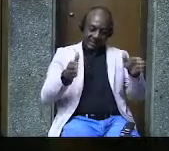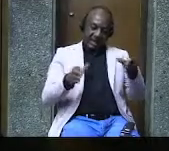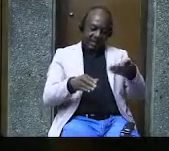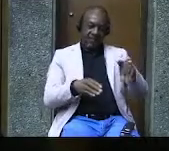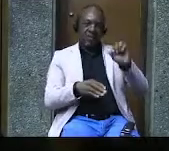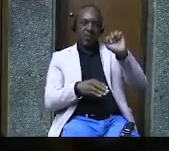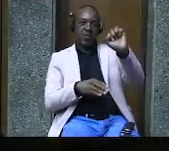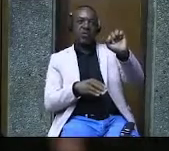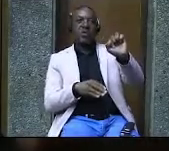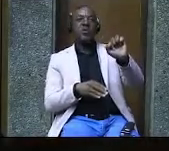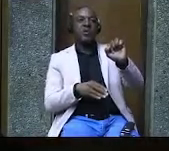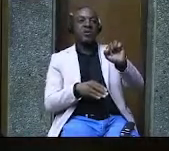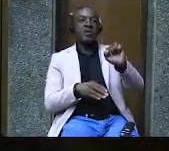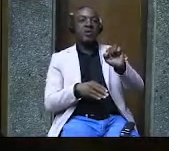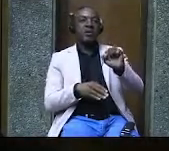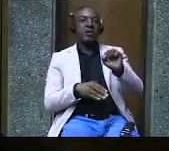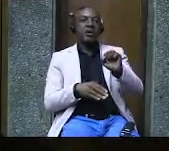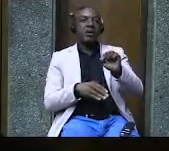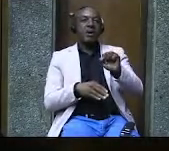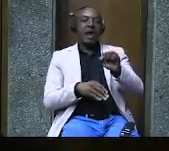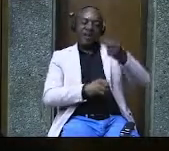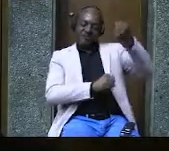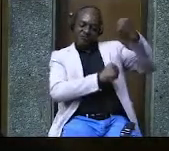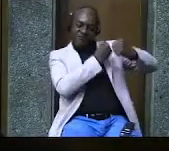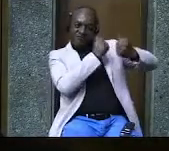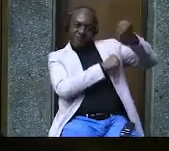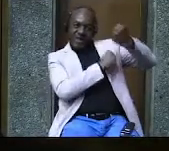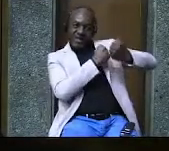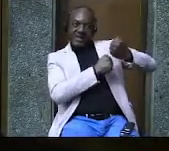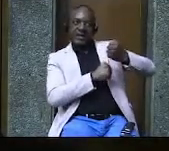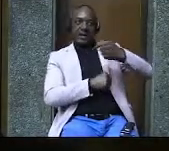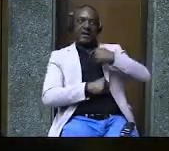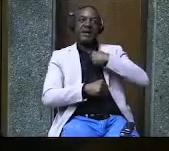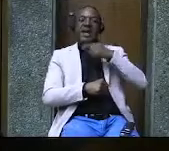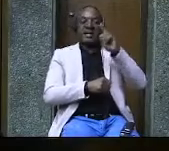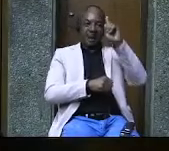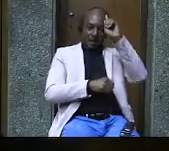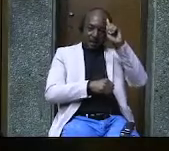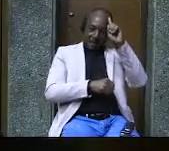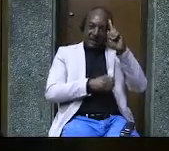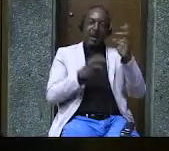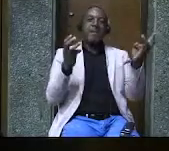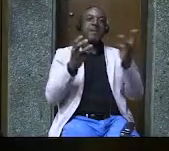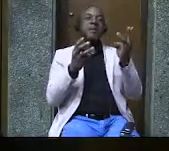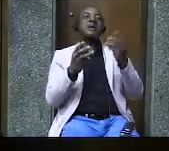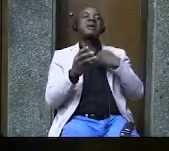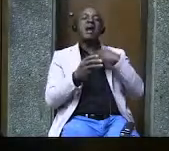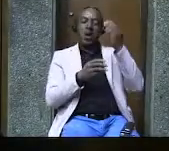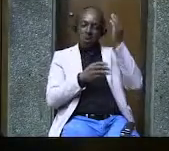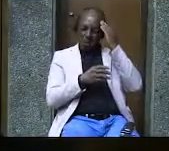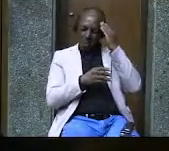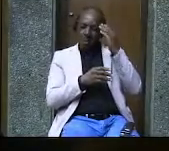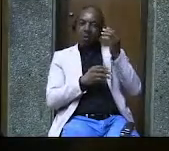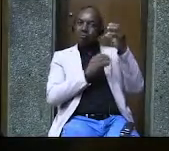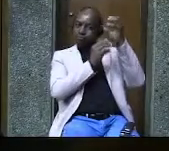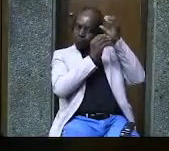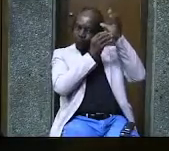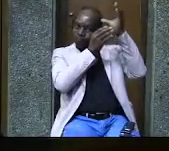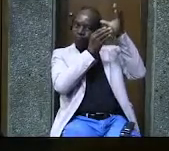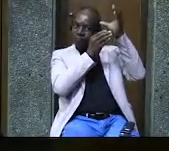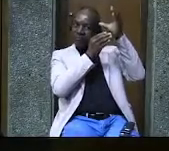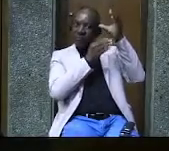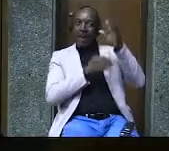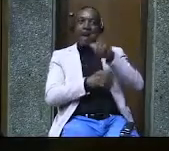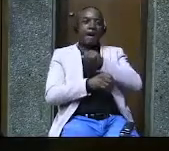a match factory, because we as the black people, we know these things, but we have never